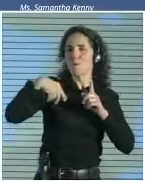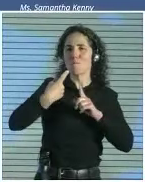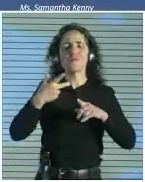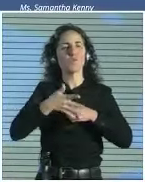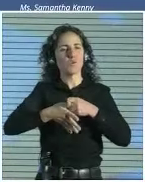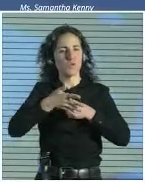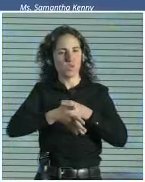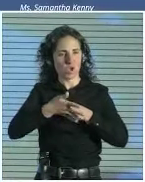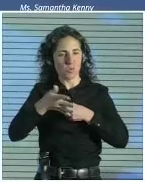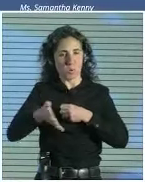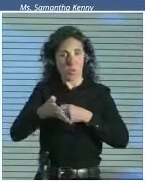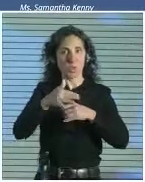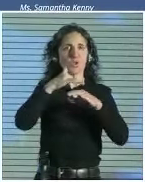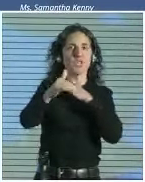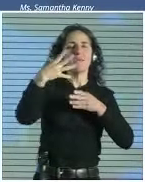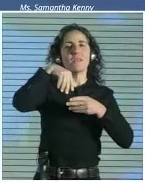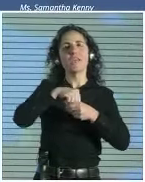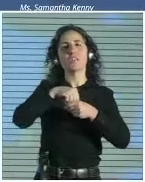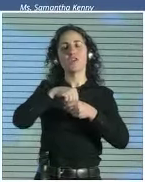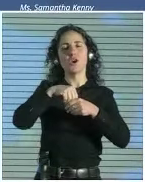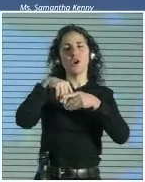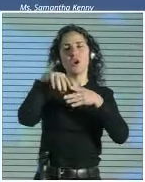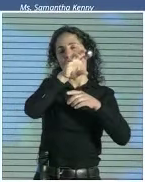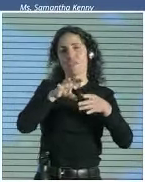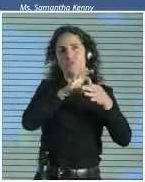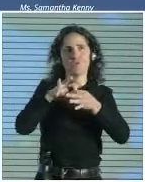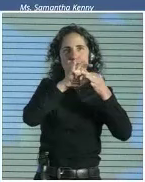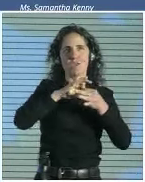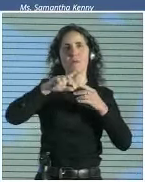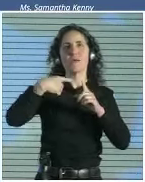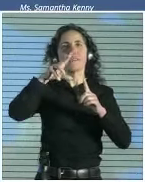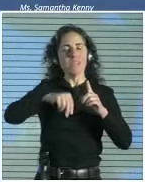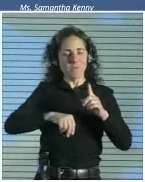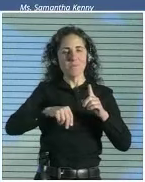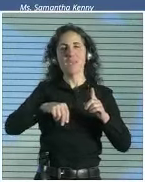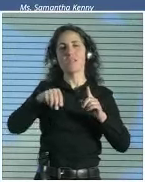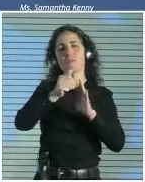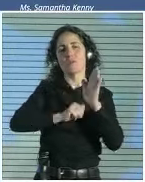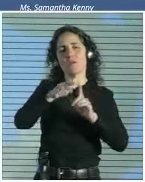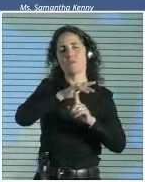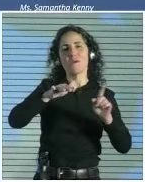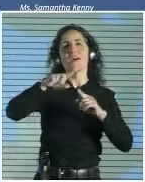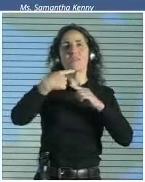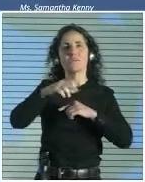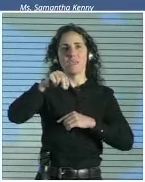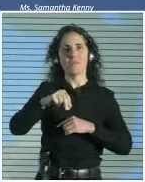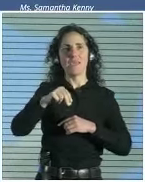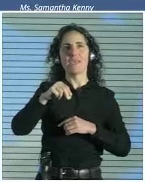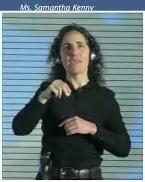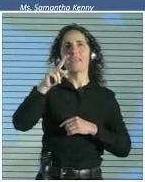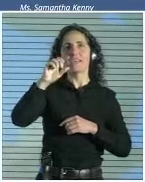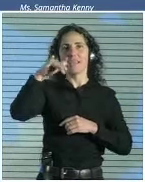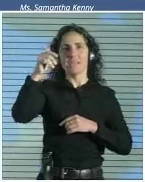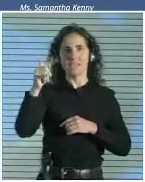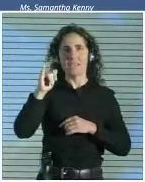10 YFP UN Environment Program. Also, we have Ms. Samantha Kenny, Senior Program Officer, Food